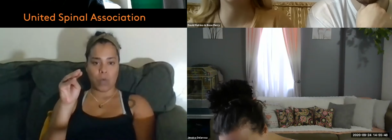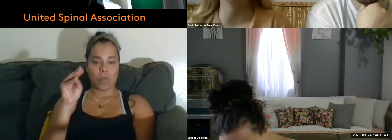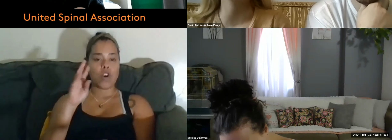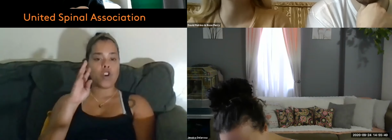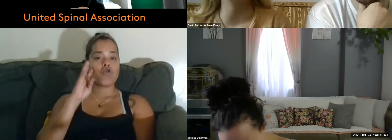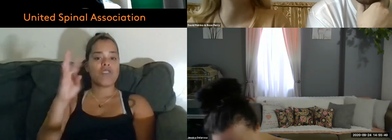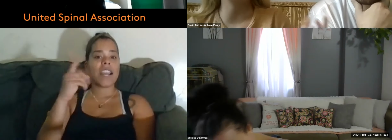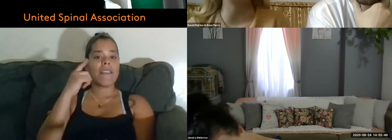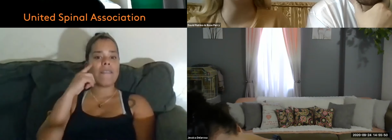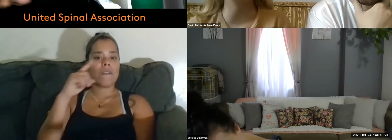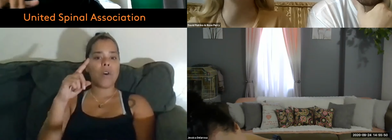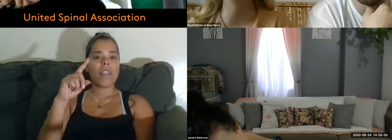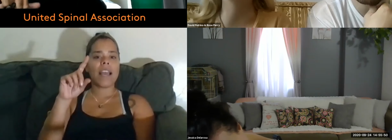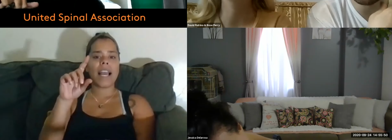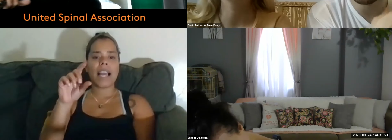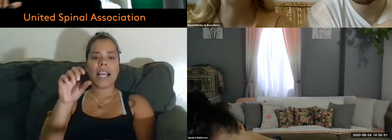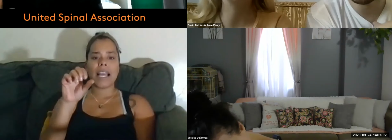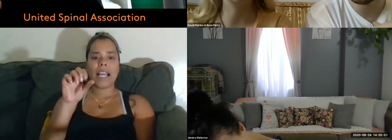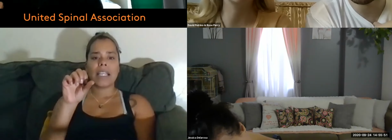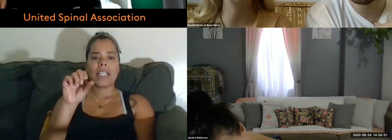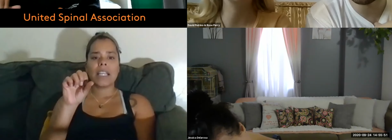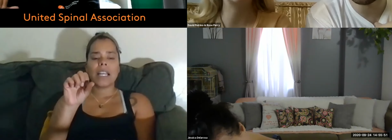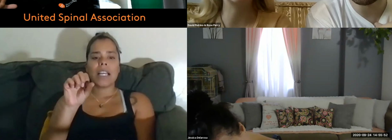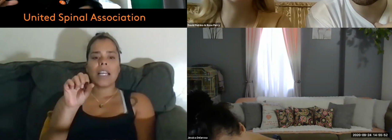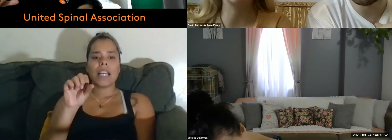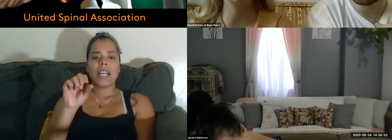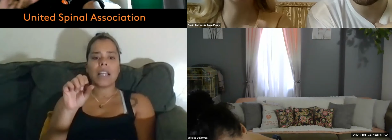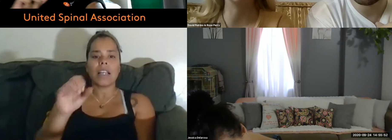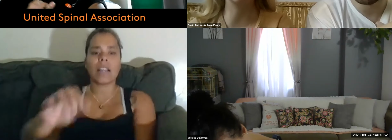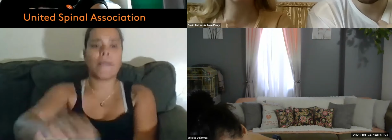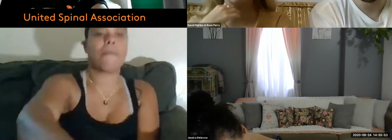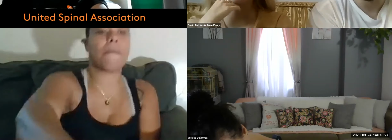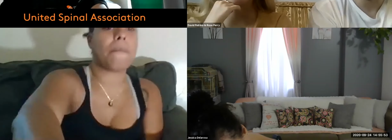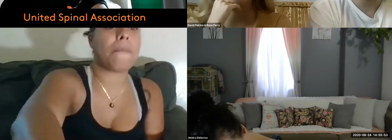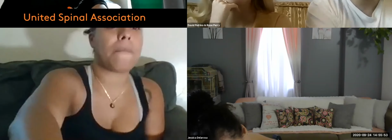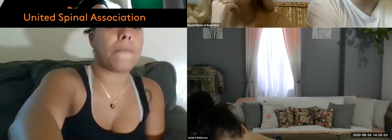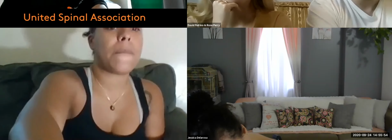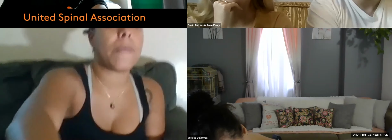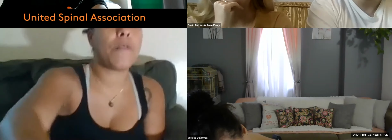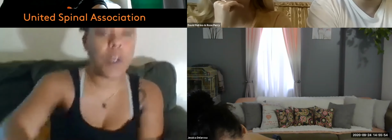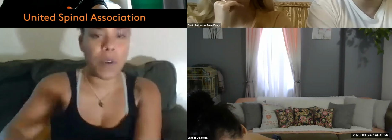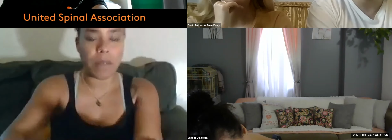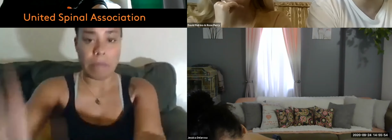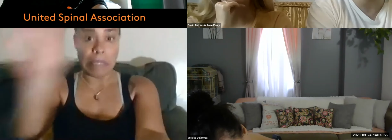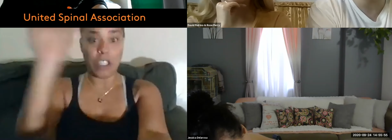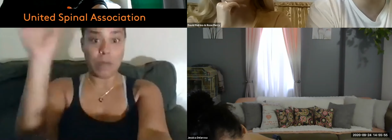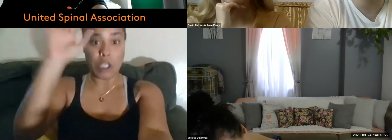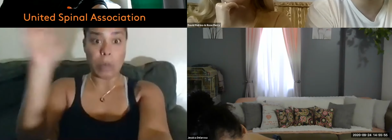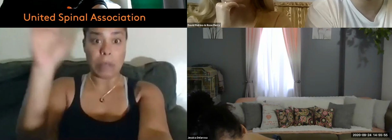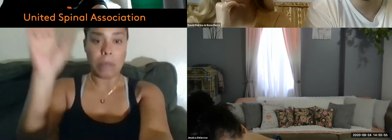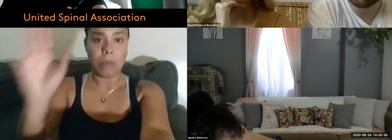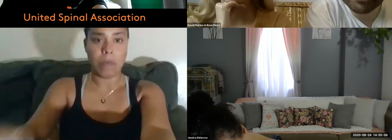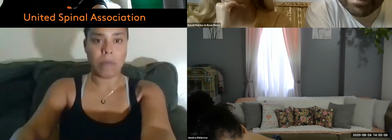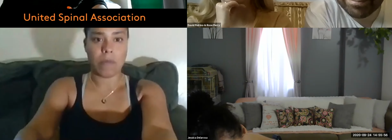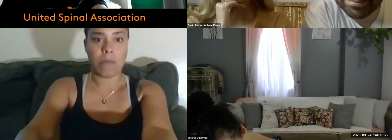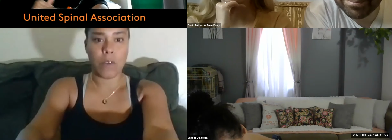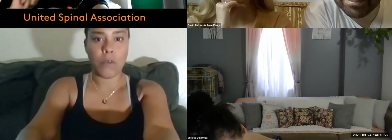Social Creatures and David's center at Performance 360 have been facilitating it. And it's just kind